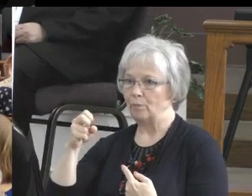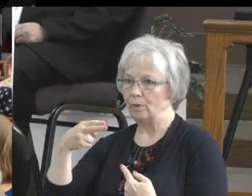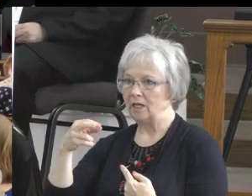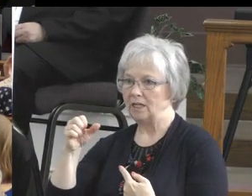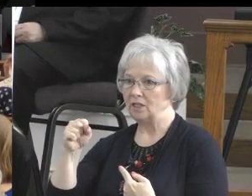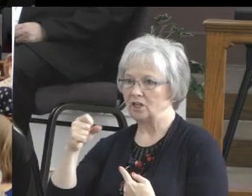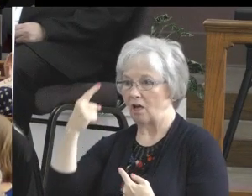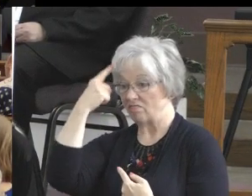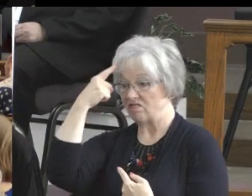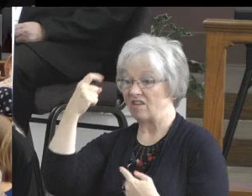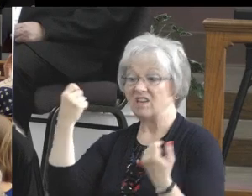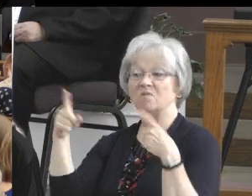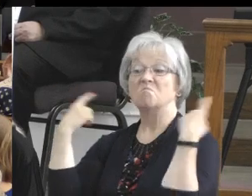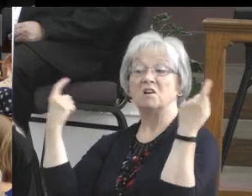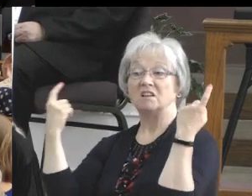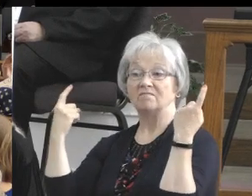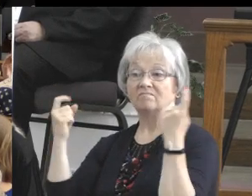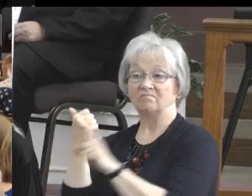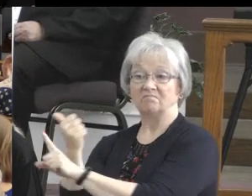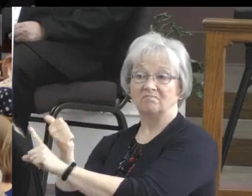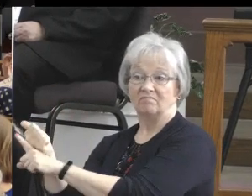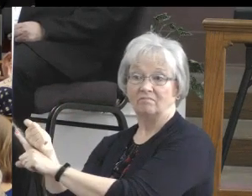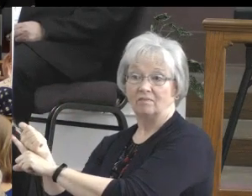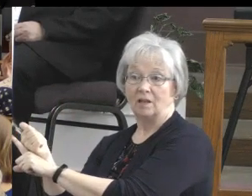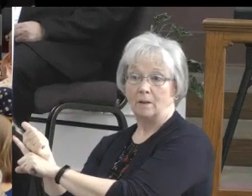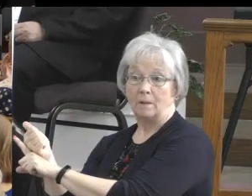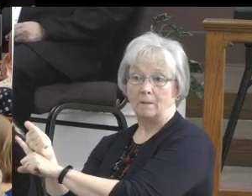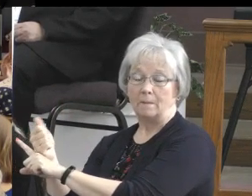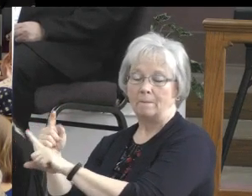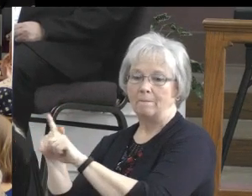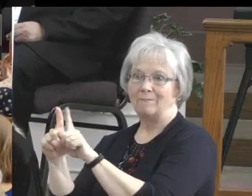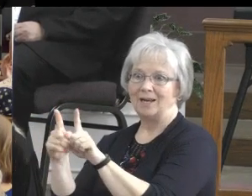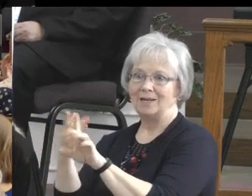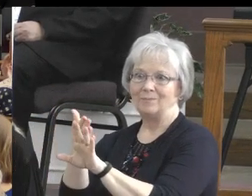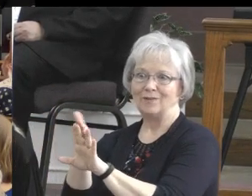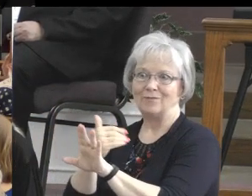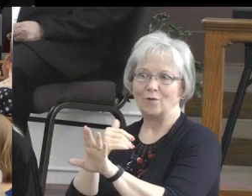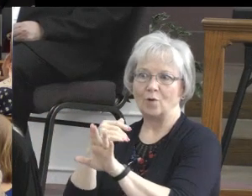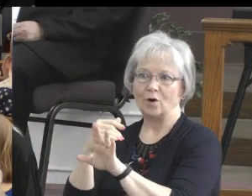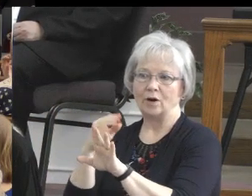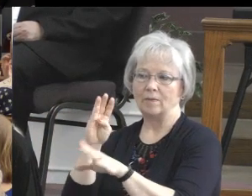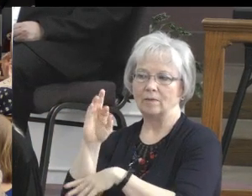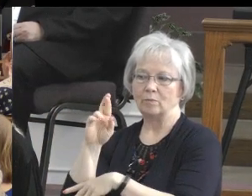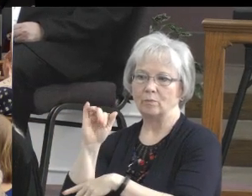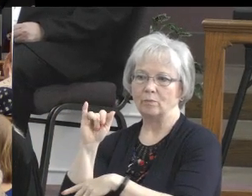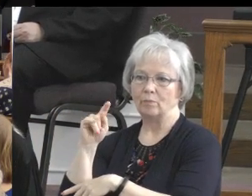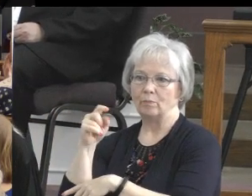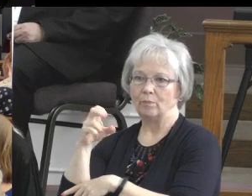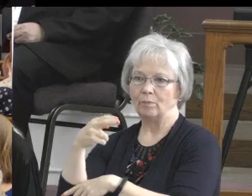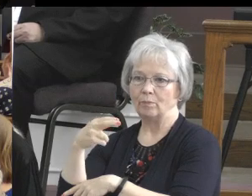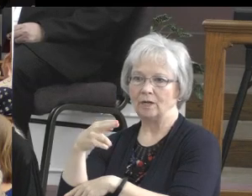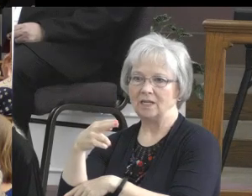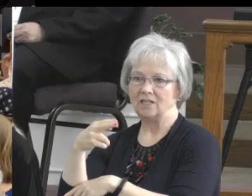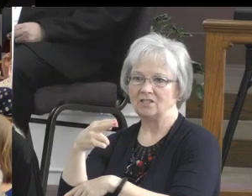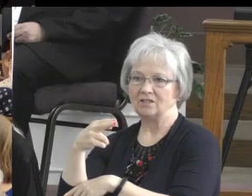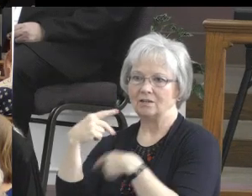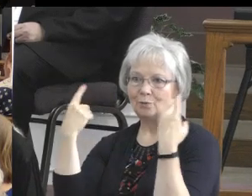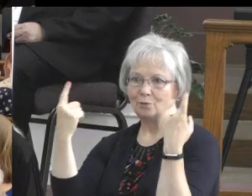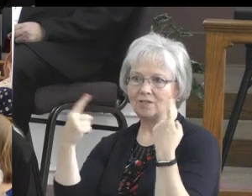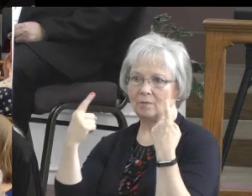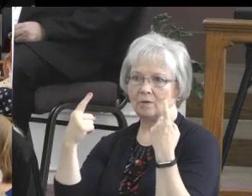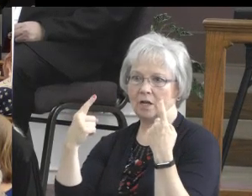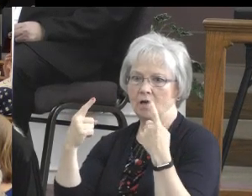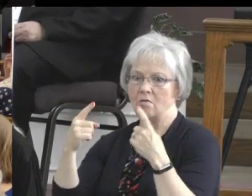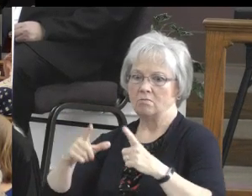lowered, it meant the people were surrendering. But before the British could celebrate too much, there was a bigger flag. It was a huge